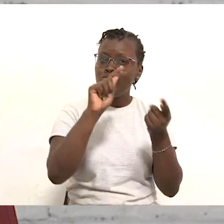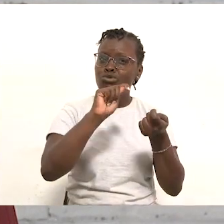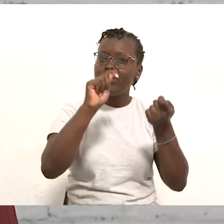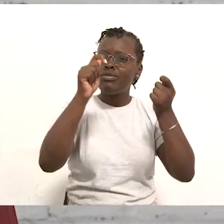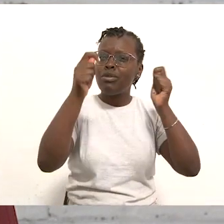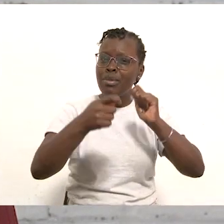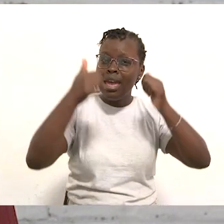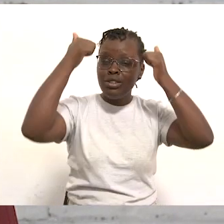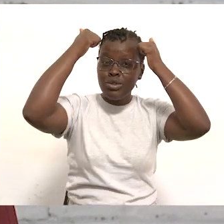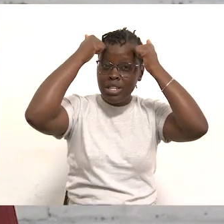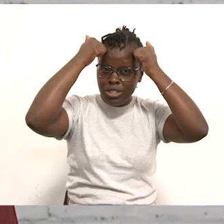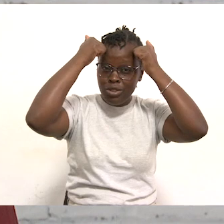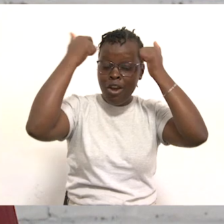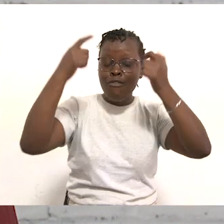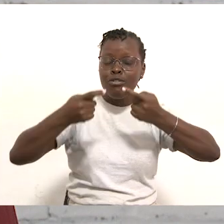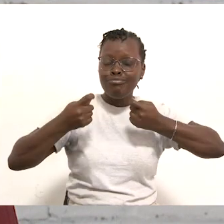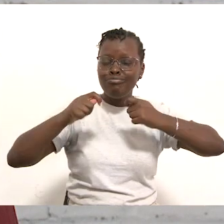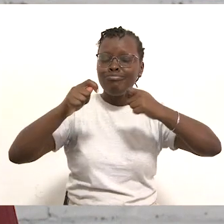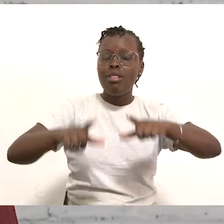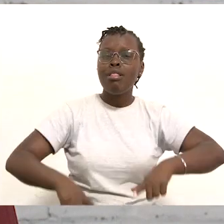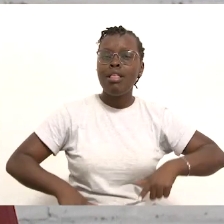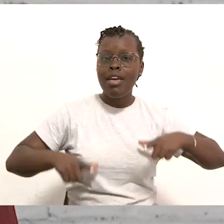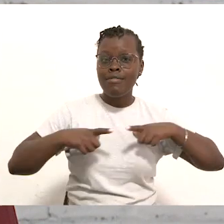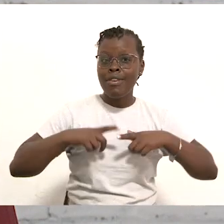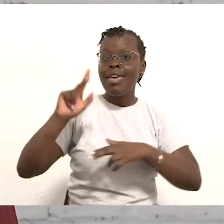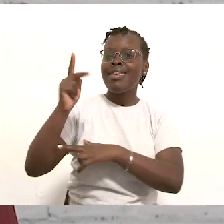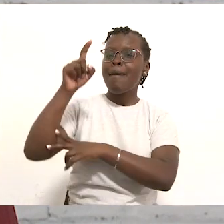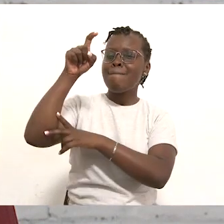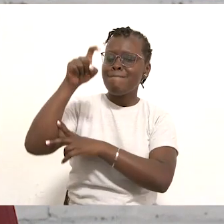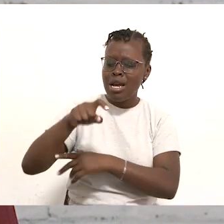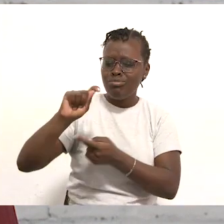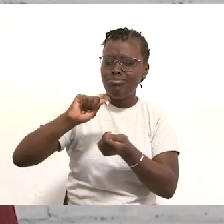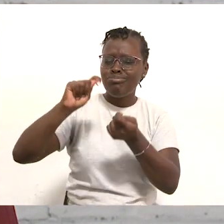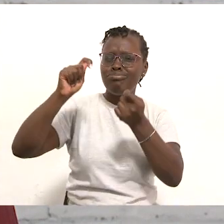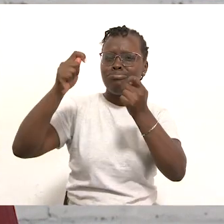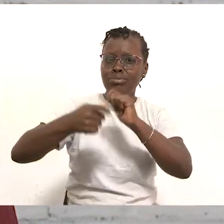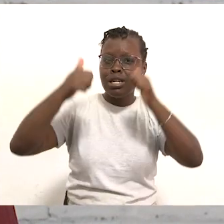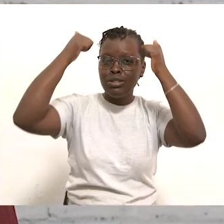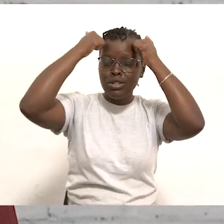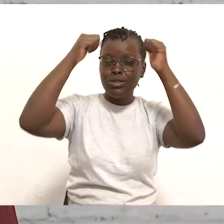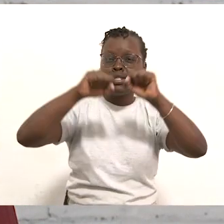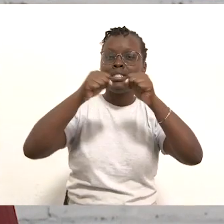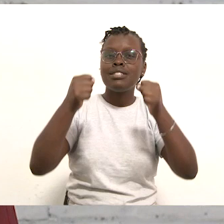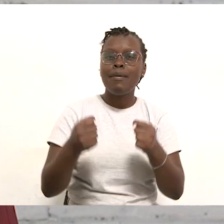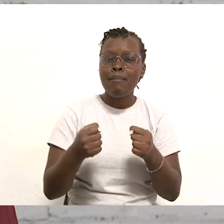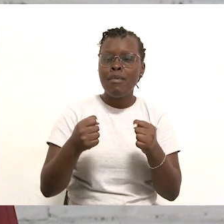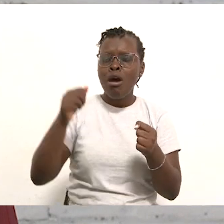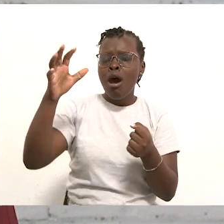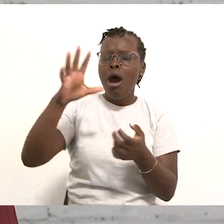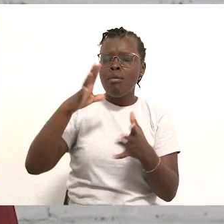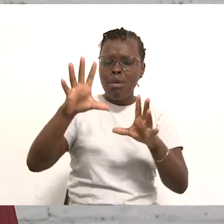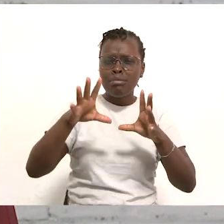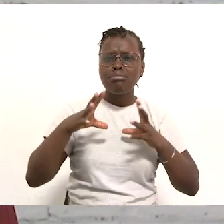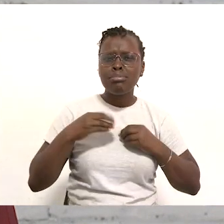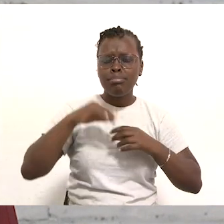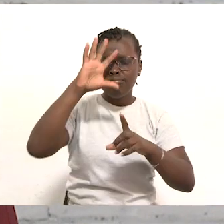transformational education for sustainable development, Kenya must reform her education institutions, harness digital revolution,